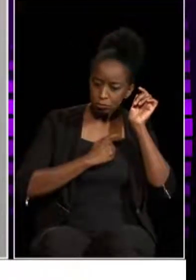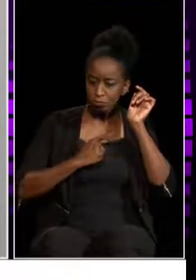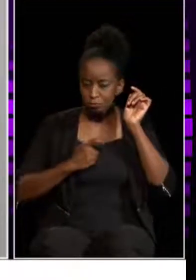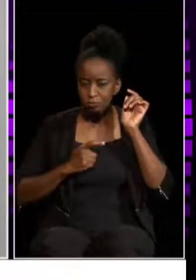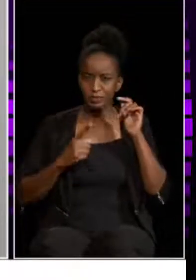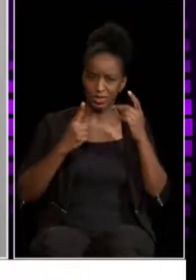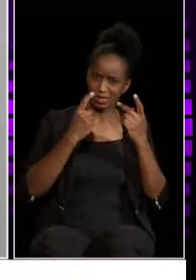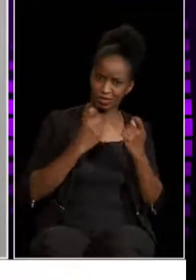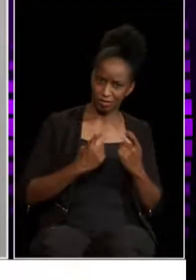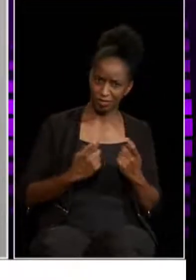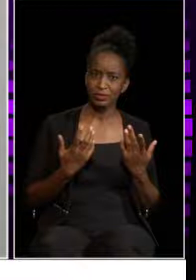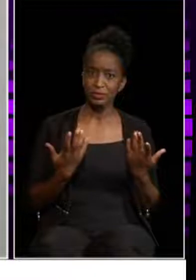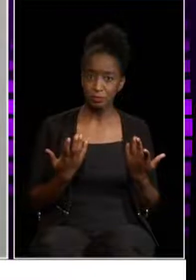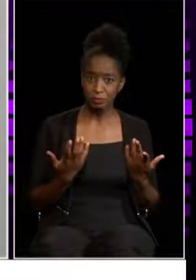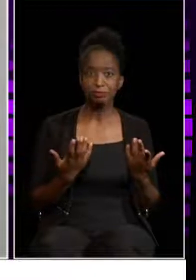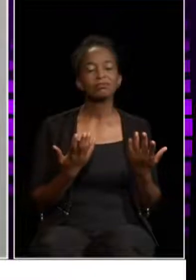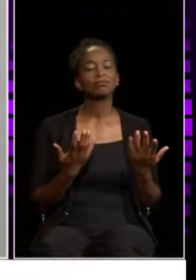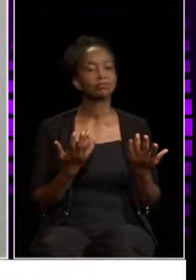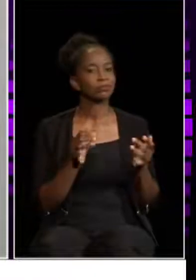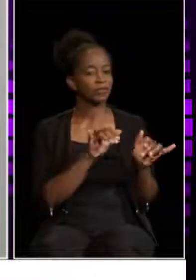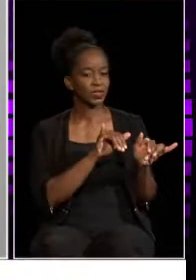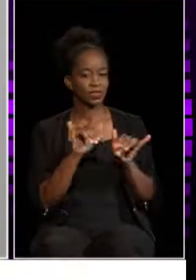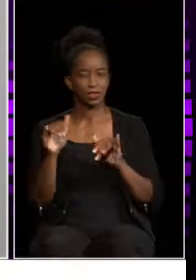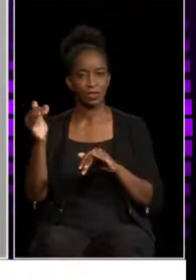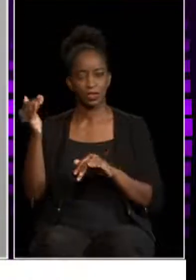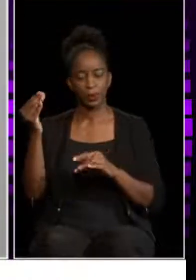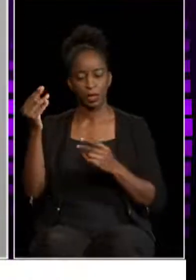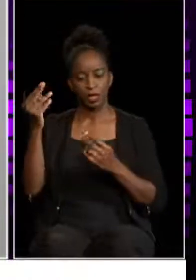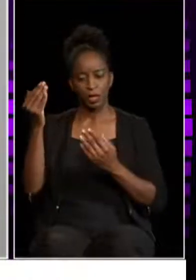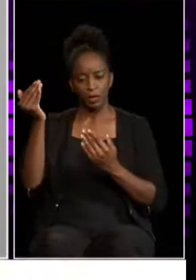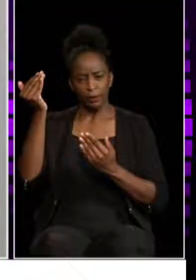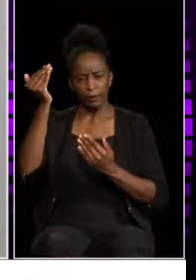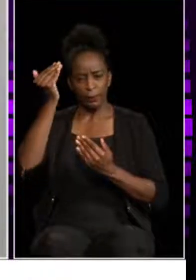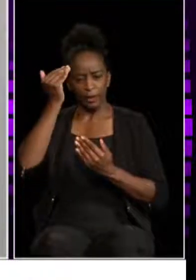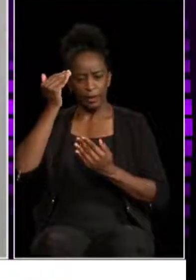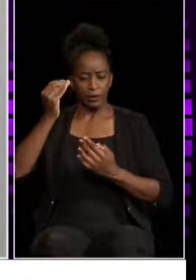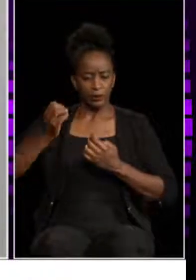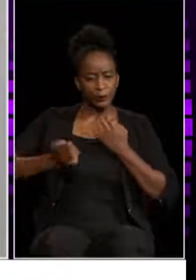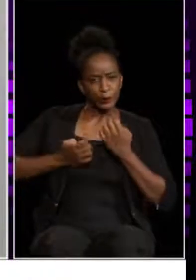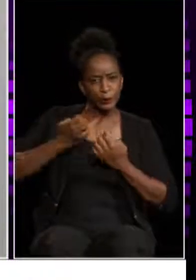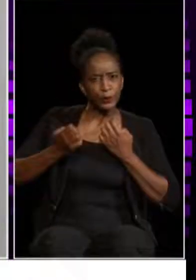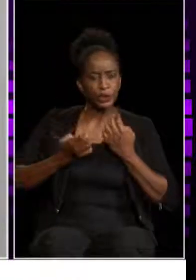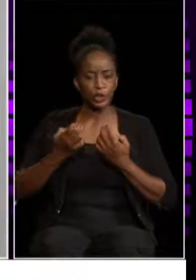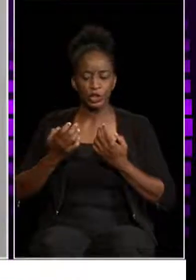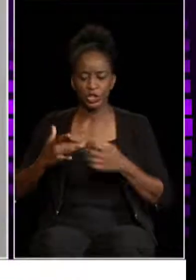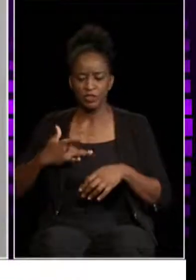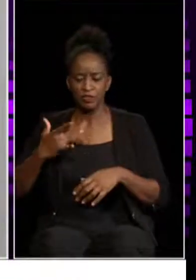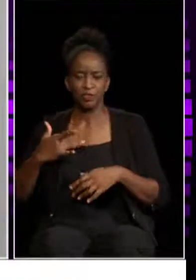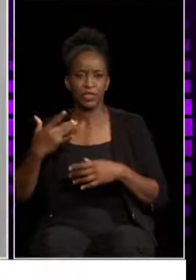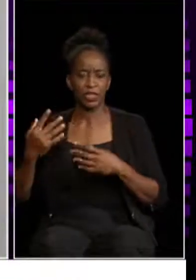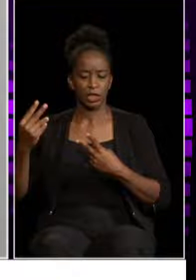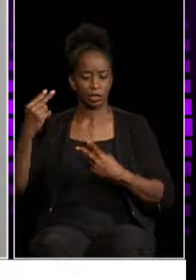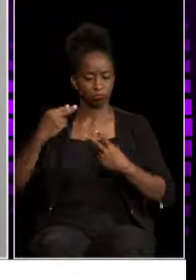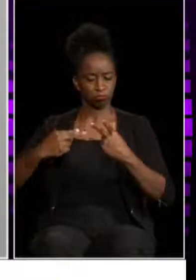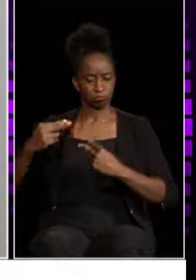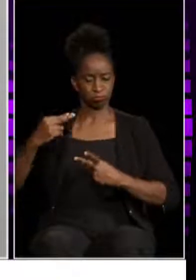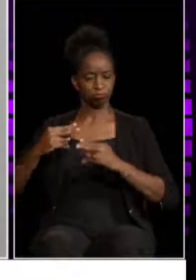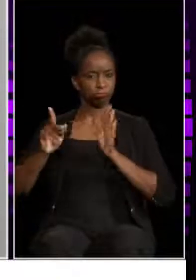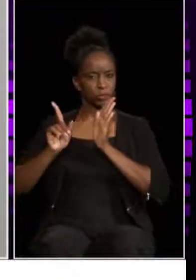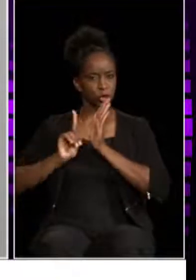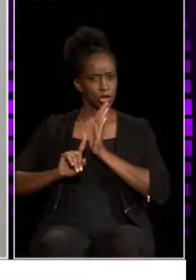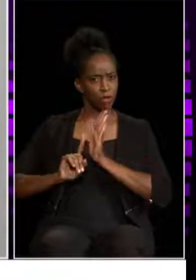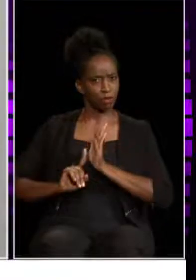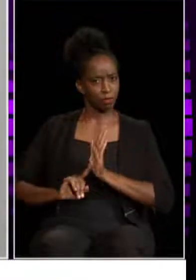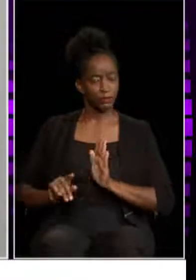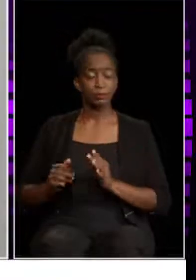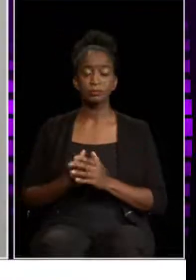I just want you to be able to tell me if I'm managing correctly, or am I okay? And at that point, there's some persons that is because there's nothing wrong